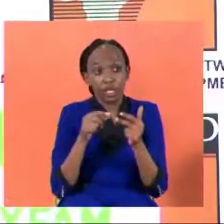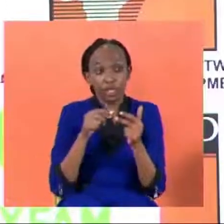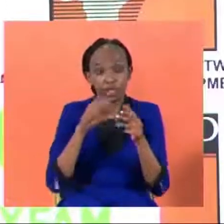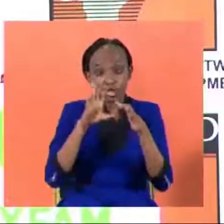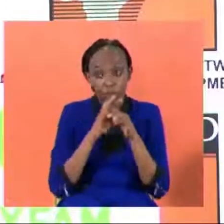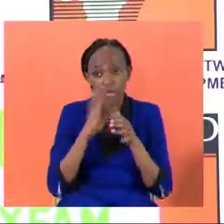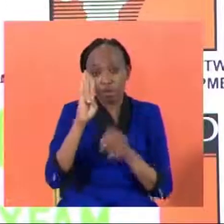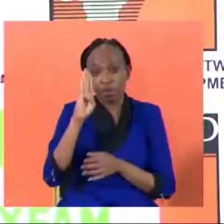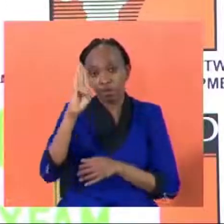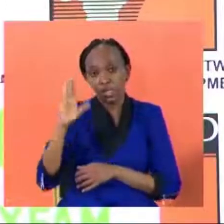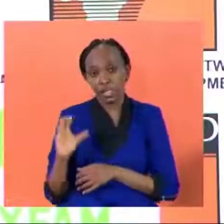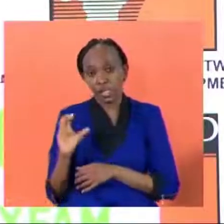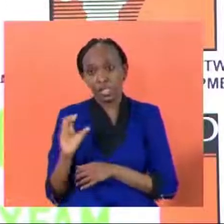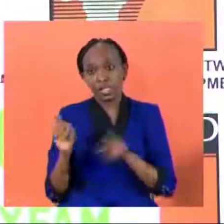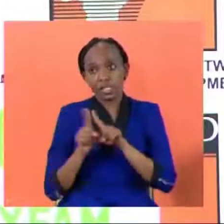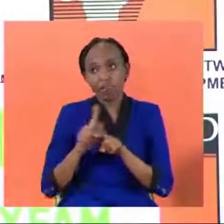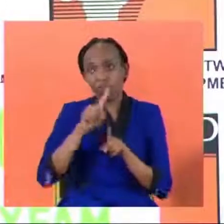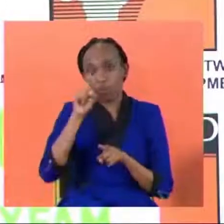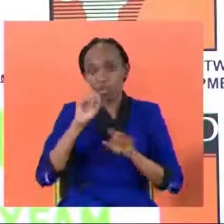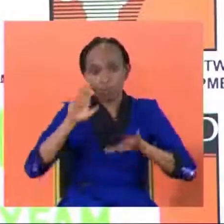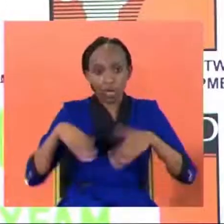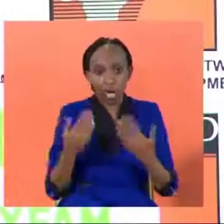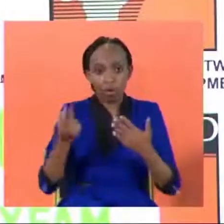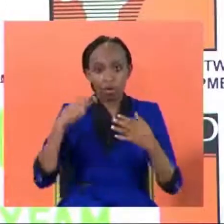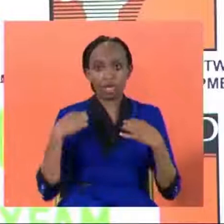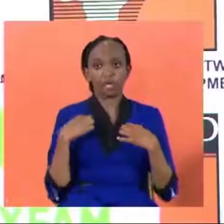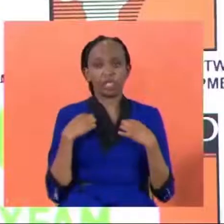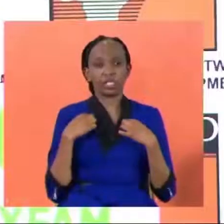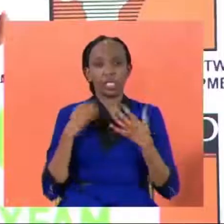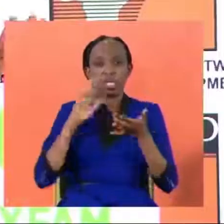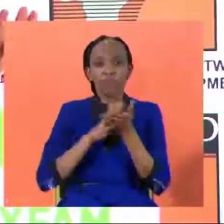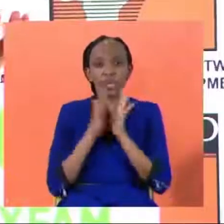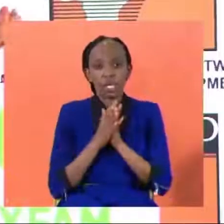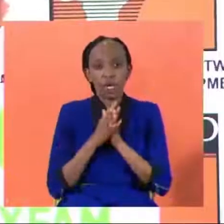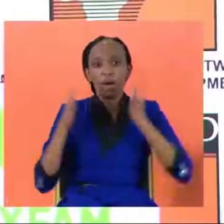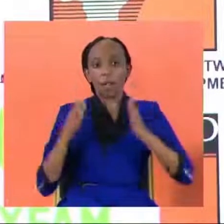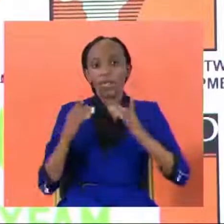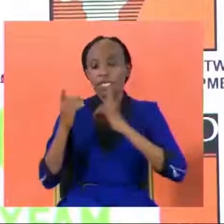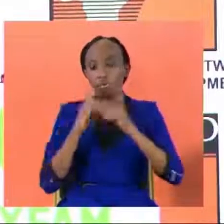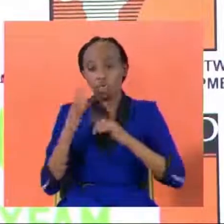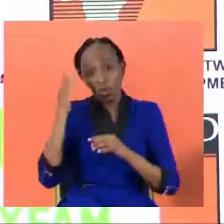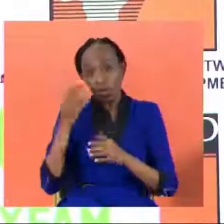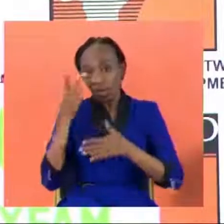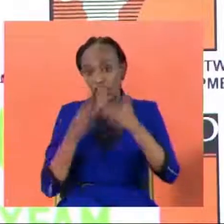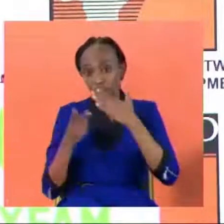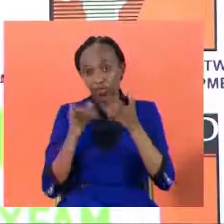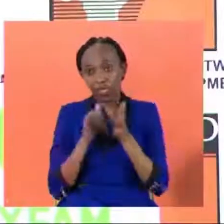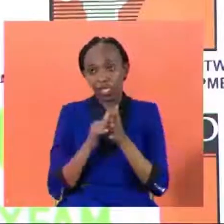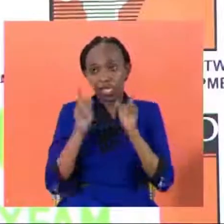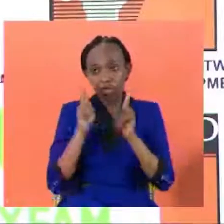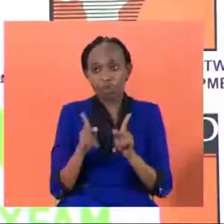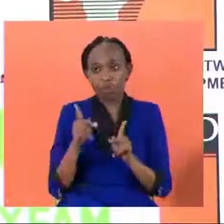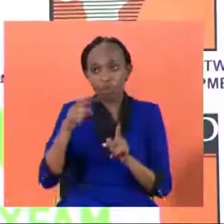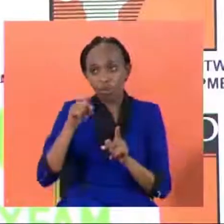we joined the BBC, even just the question of how we dress became such a big debate, because there's a perception that people are not going to